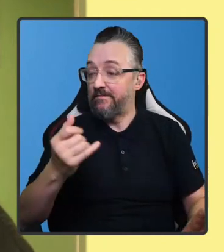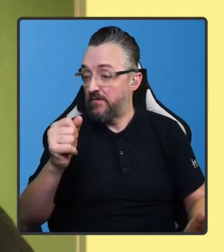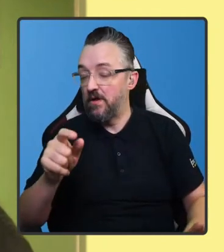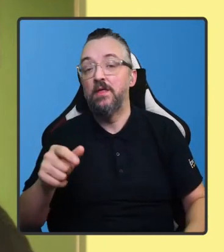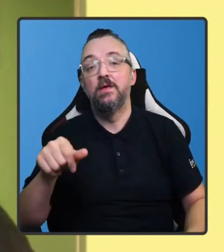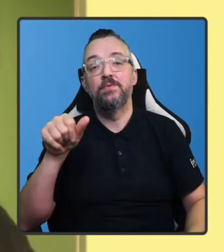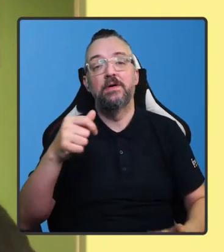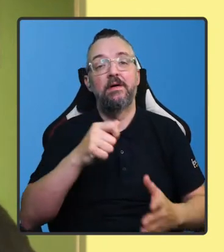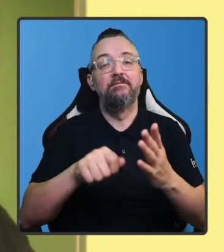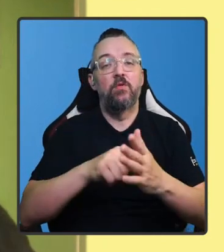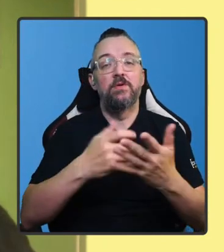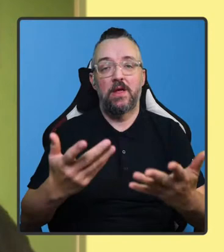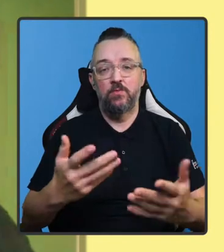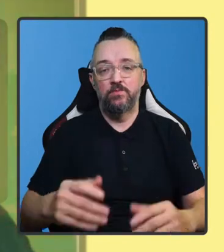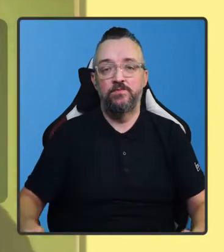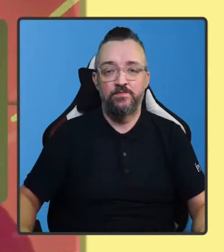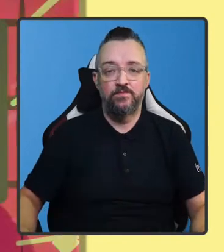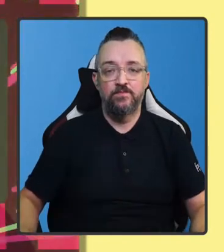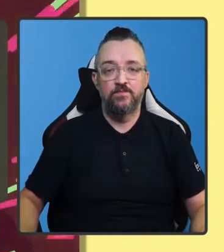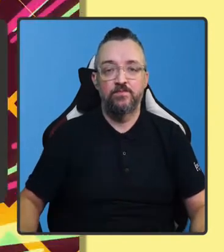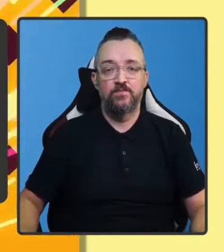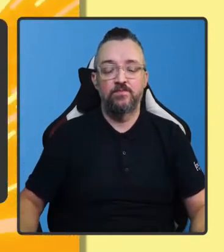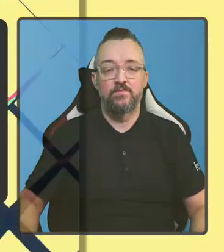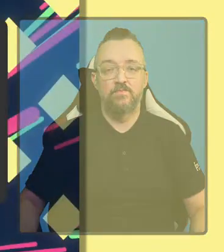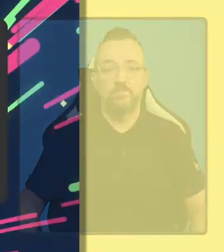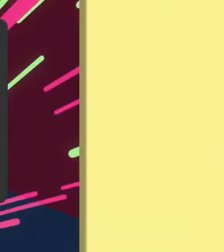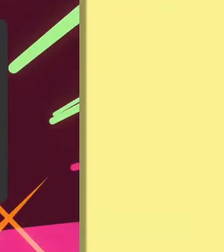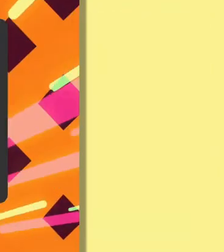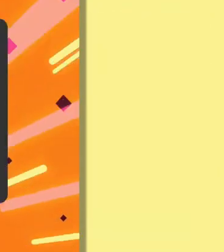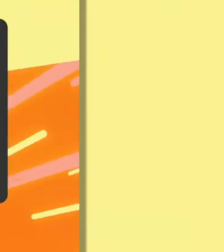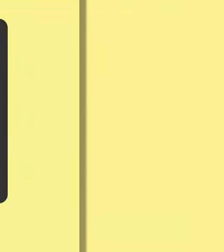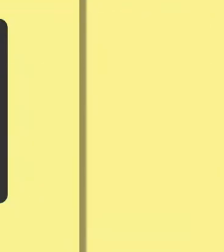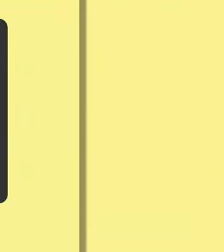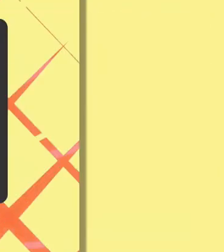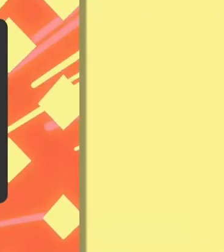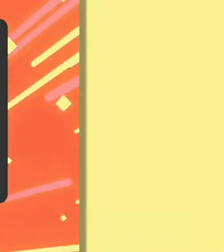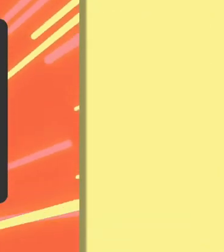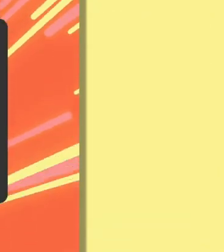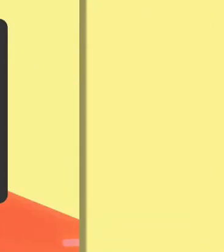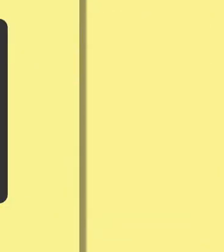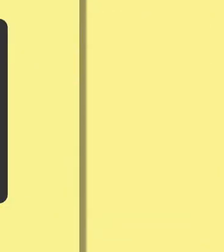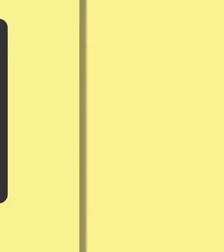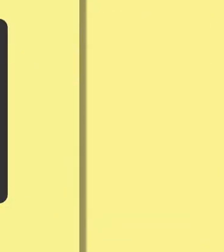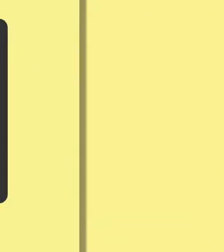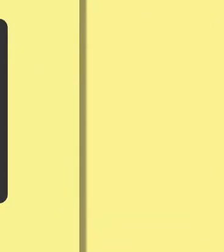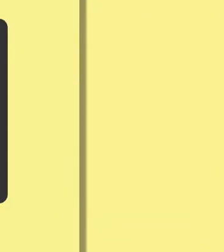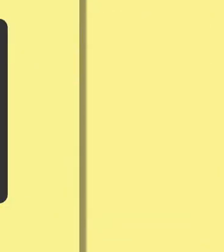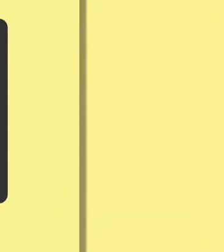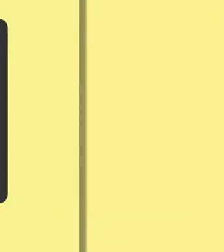vote now.